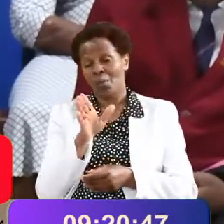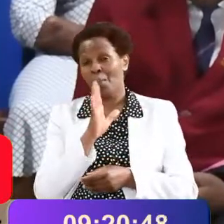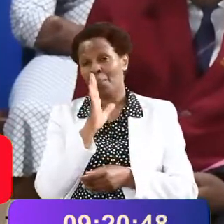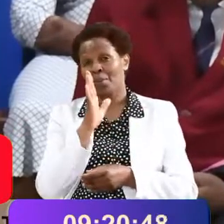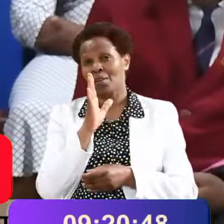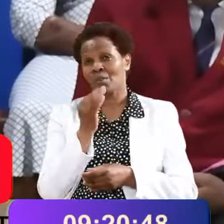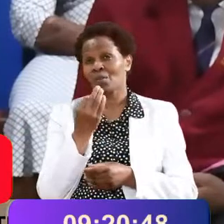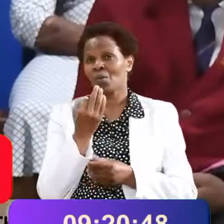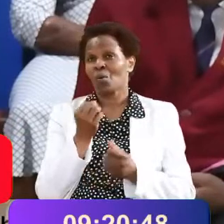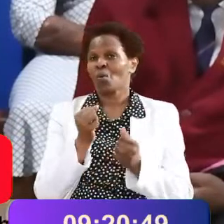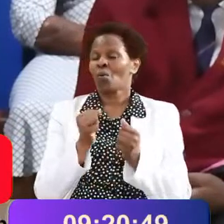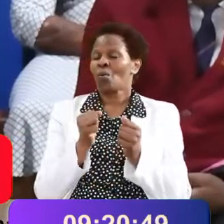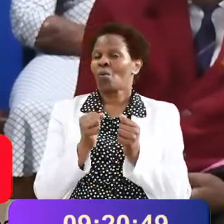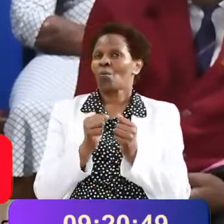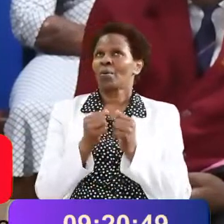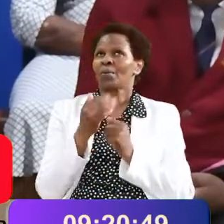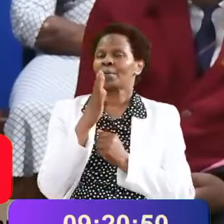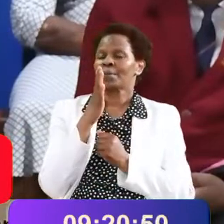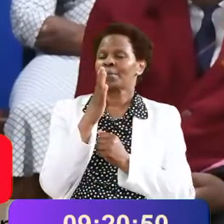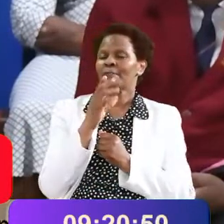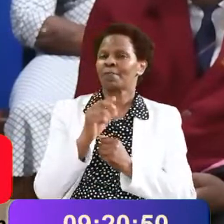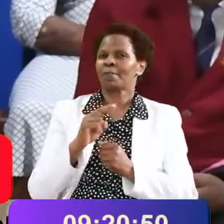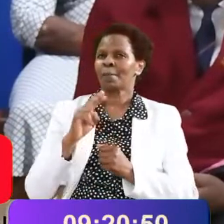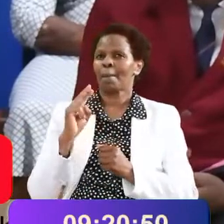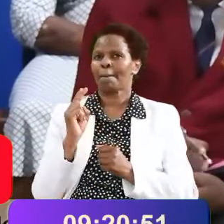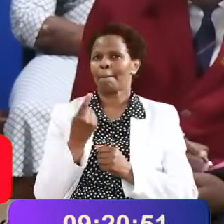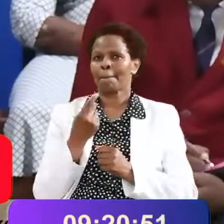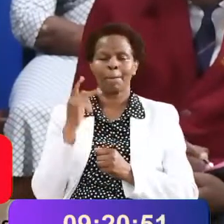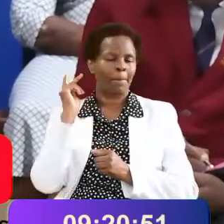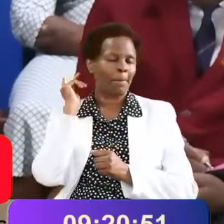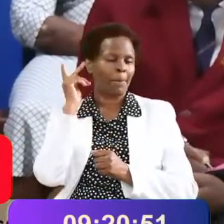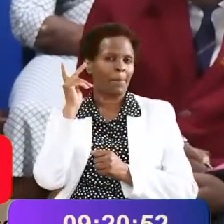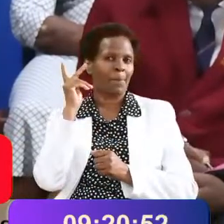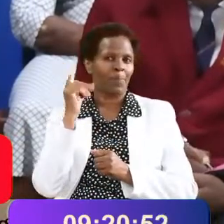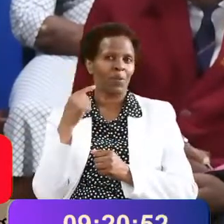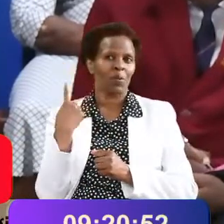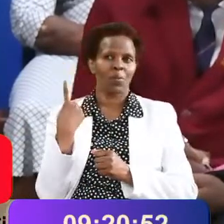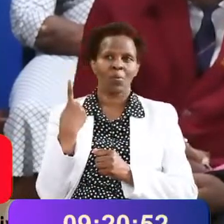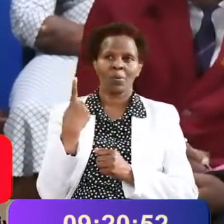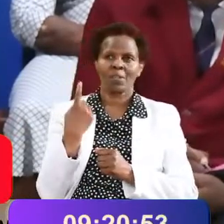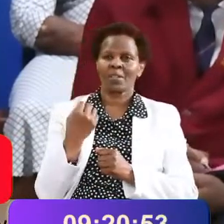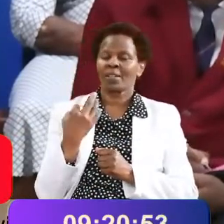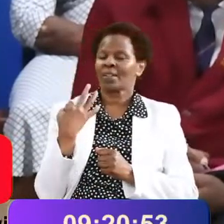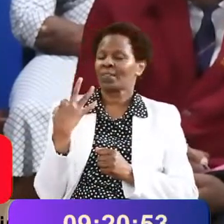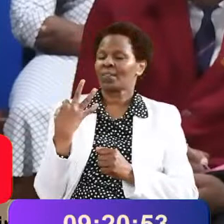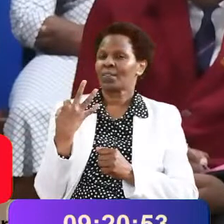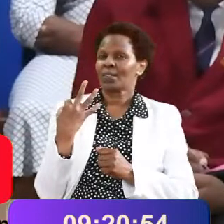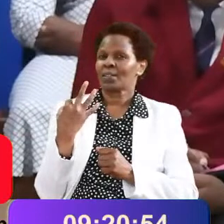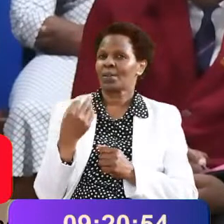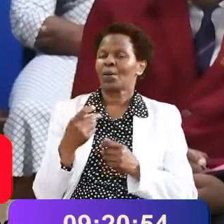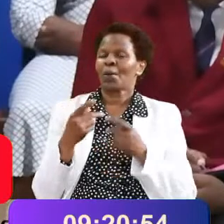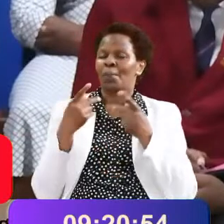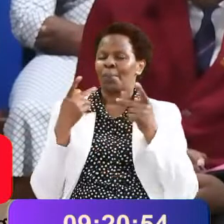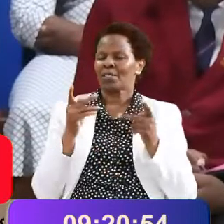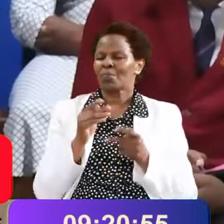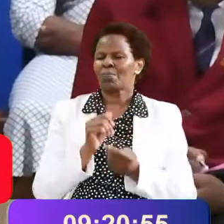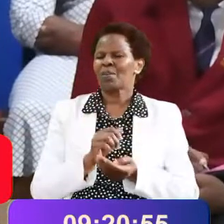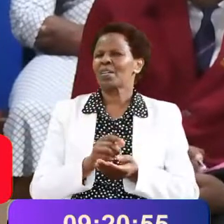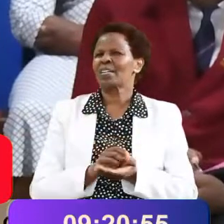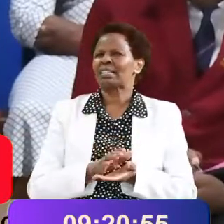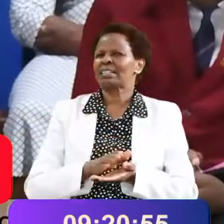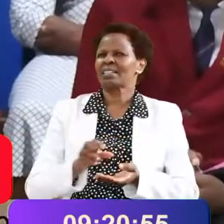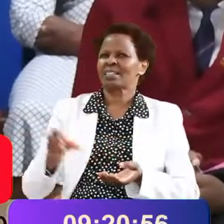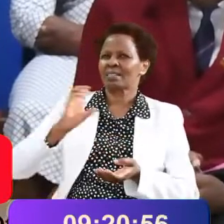godly. In 2 Peter chapter 1 and verse 2 and 3, the Bible says that grace and peace be multiplied to you in the knowledge of